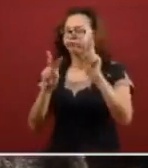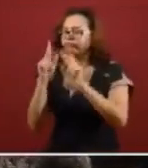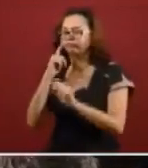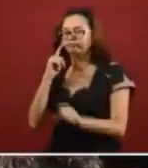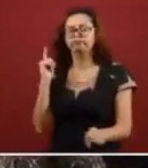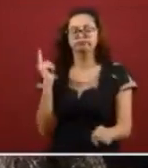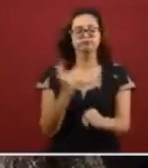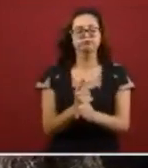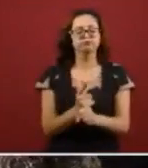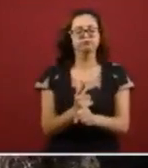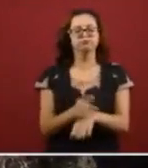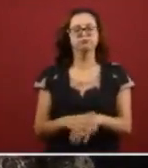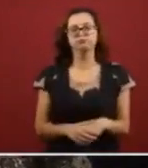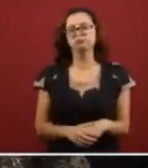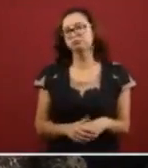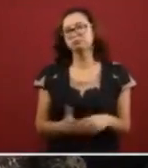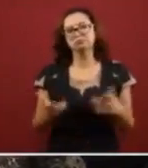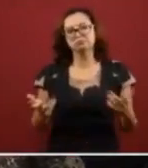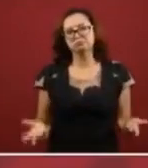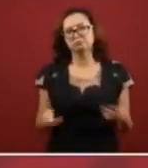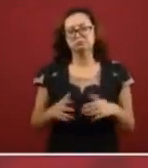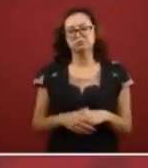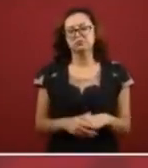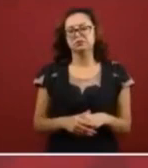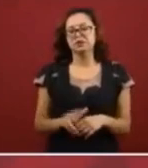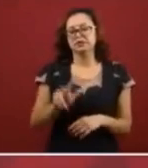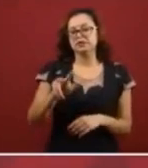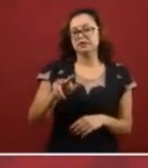And of the about